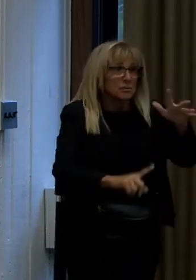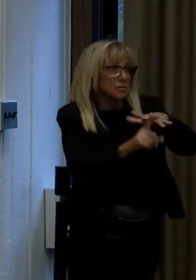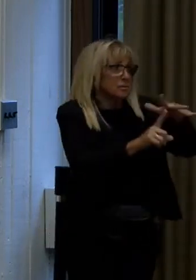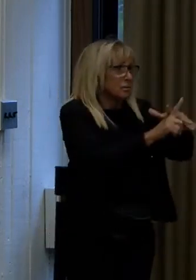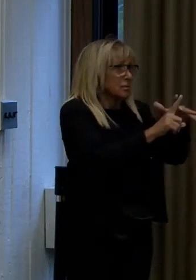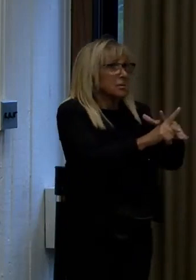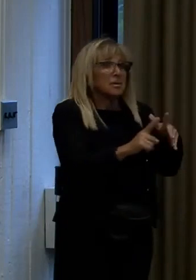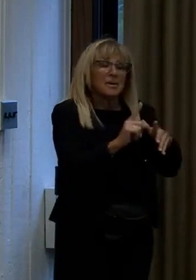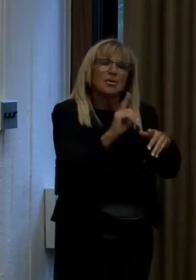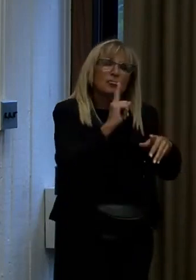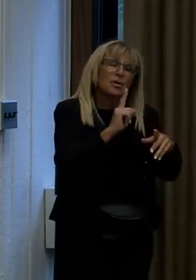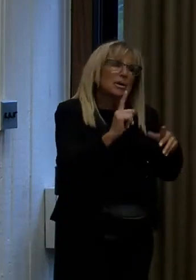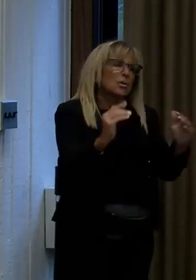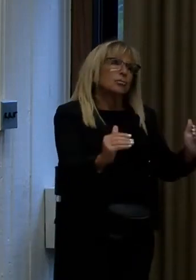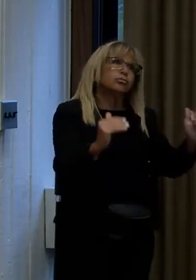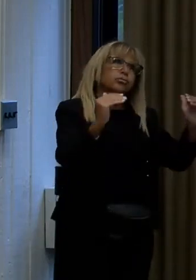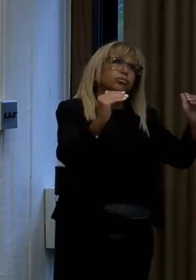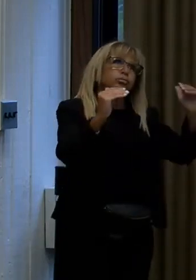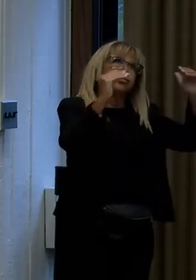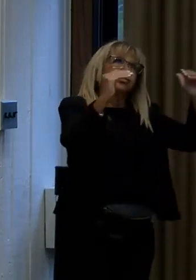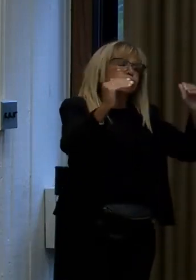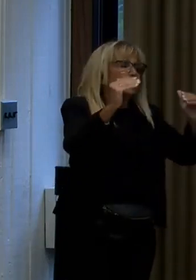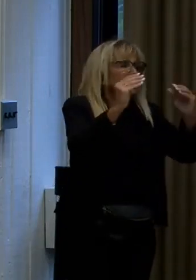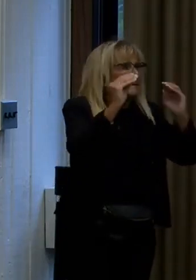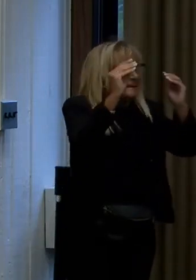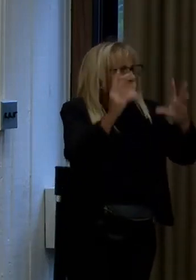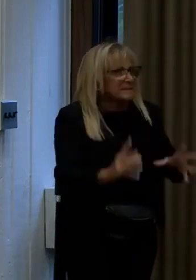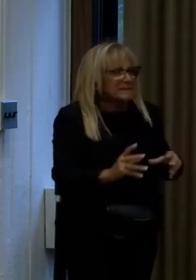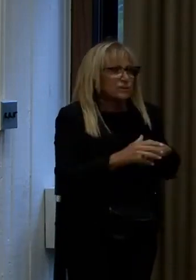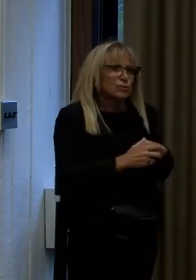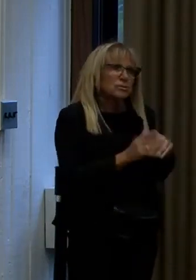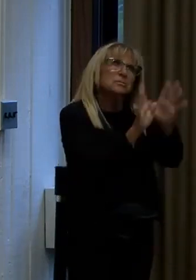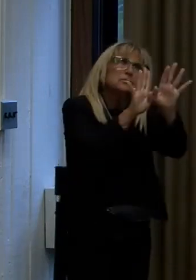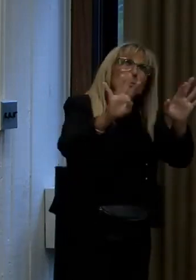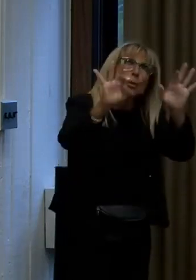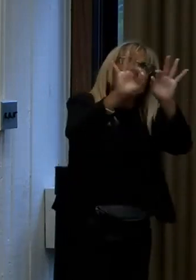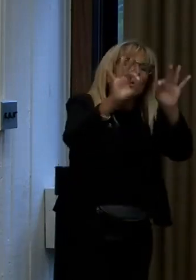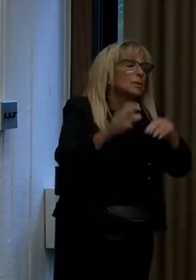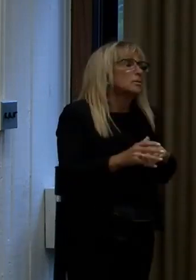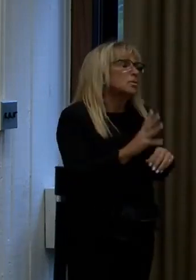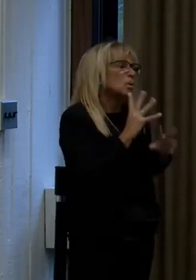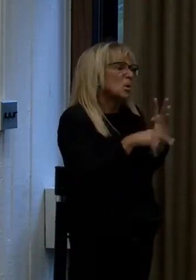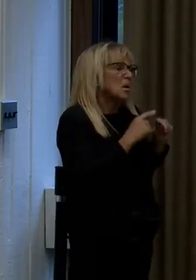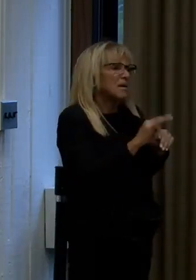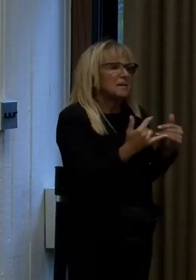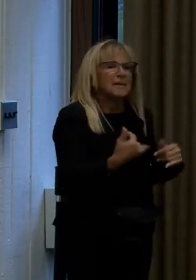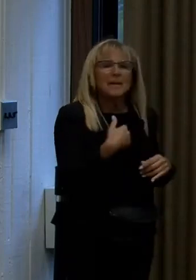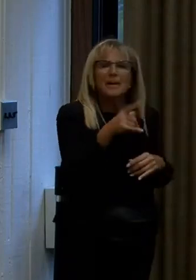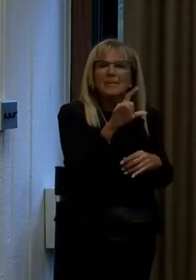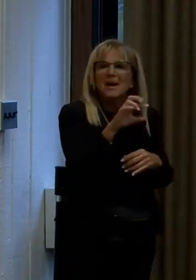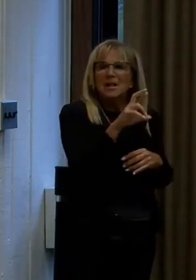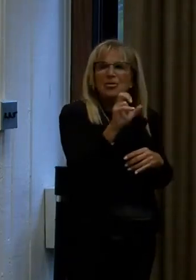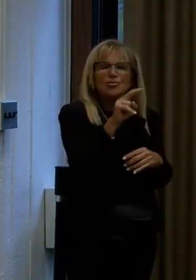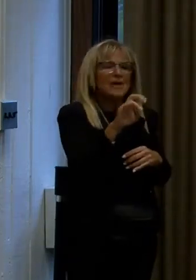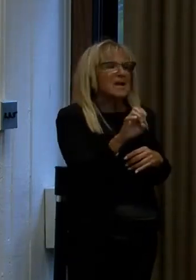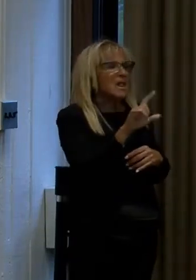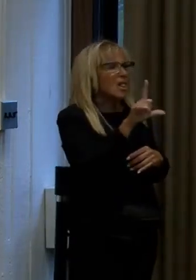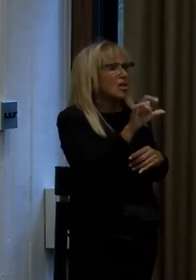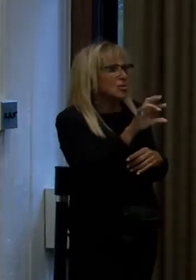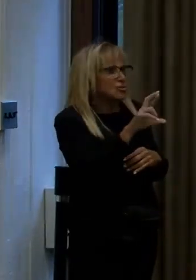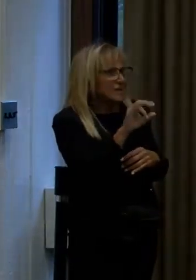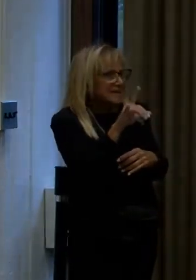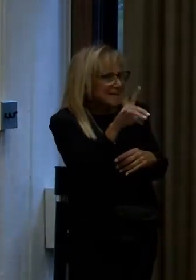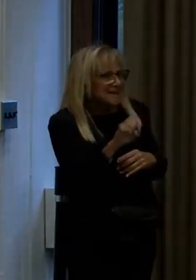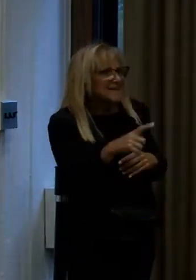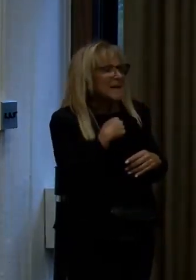really elevates how important teachers really are. And that's what we're going to talk to you about today. My name is Lorraine Radice. I'm a